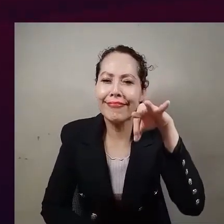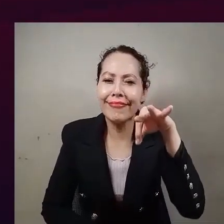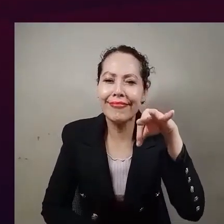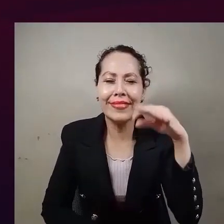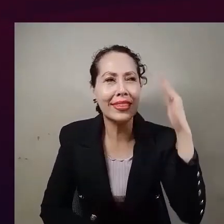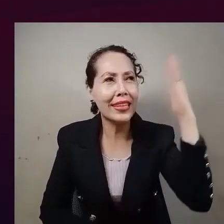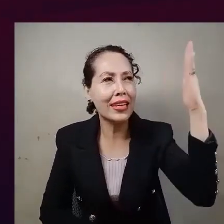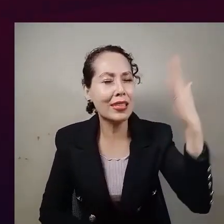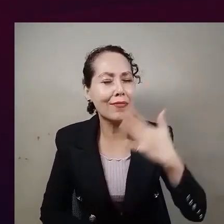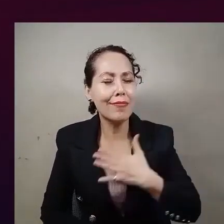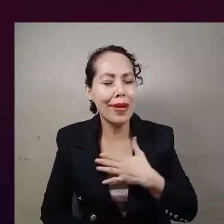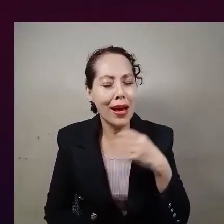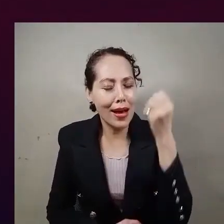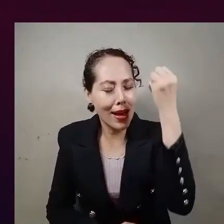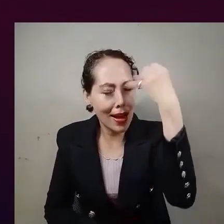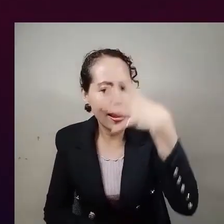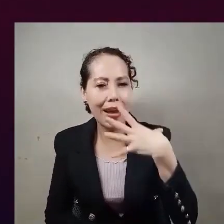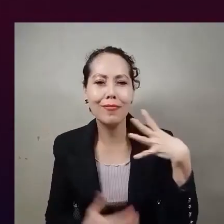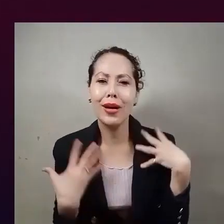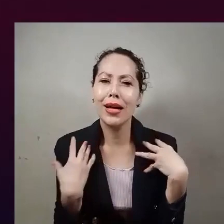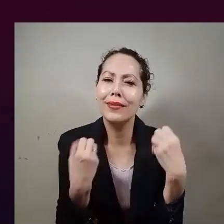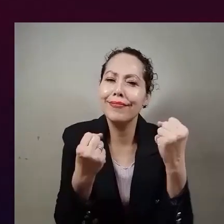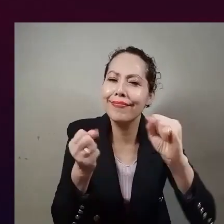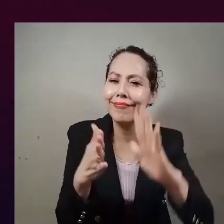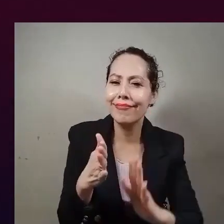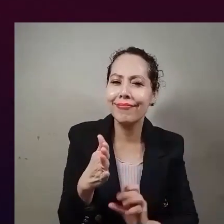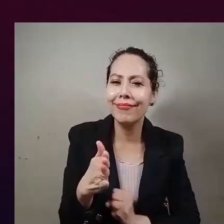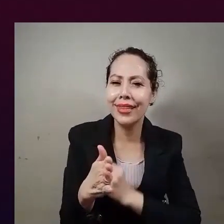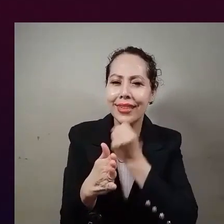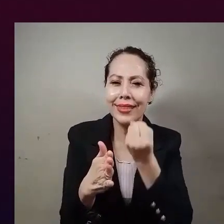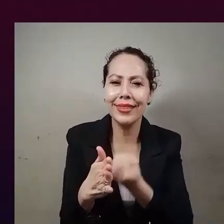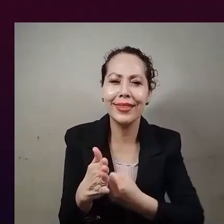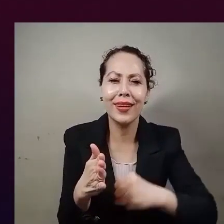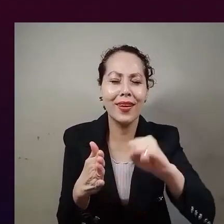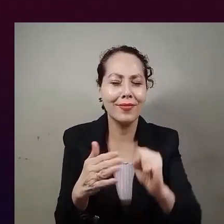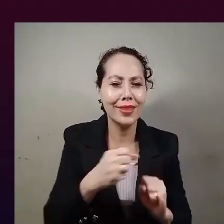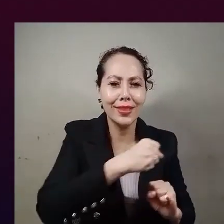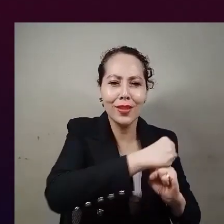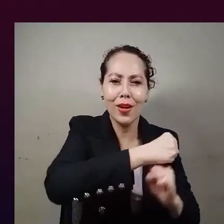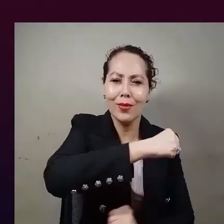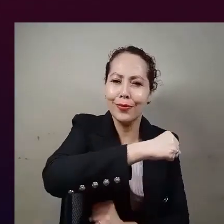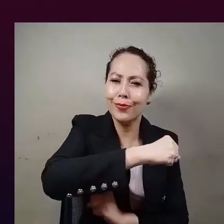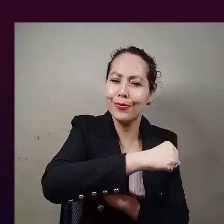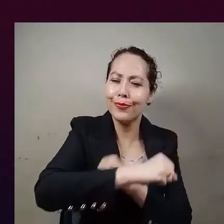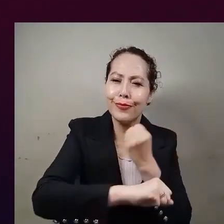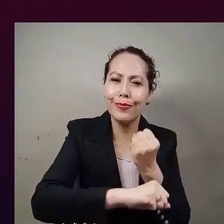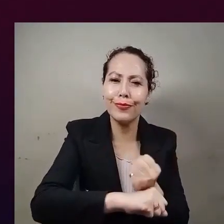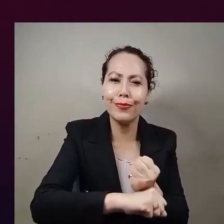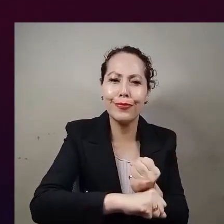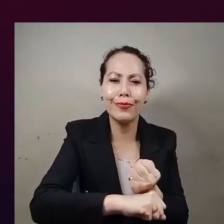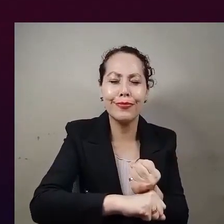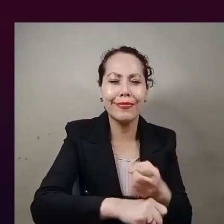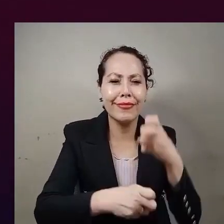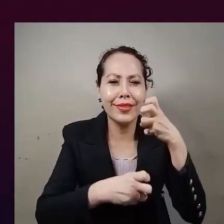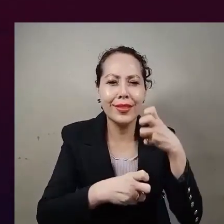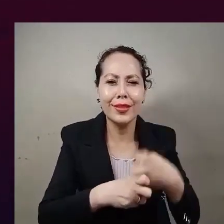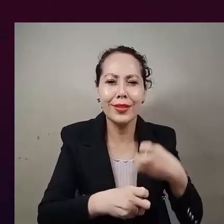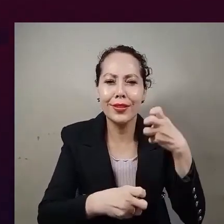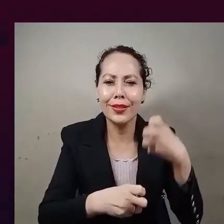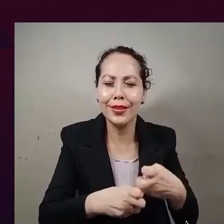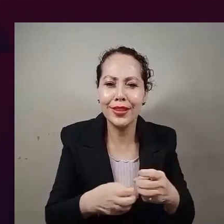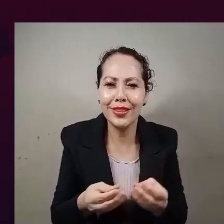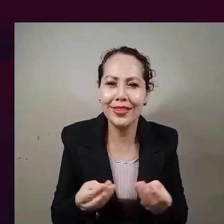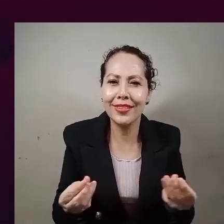My light, my strength, my song, this cornerstone, this